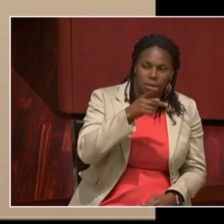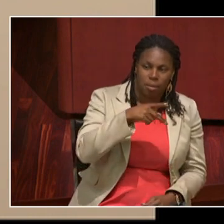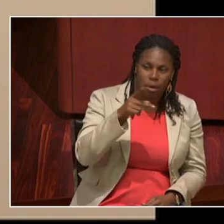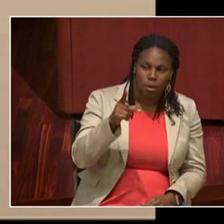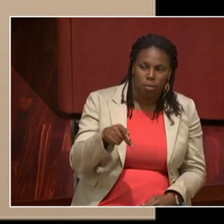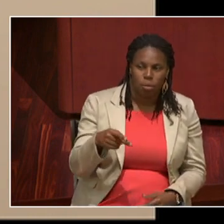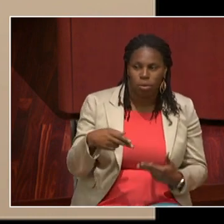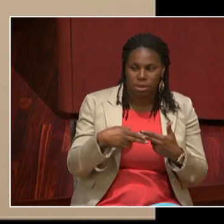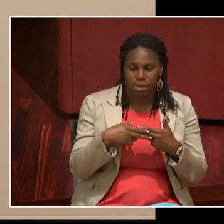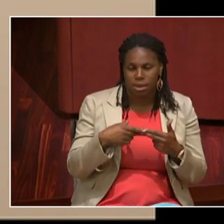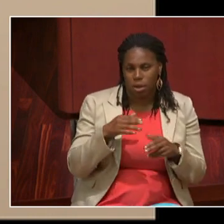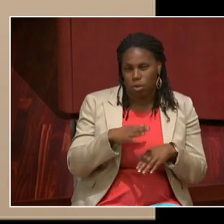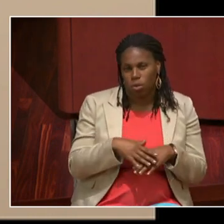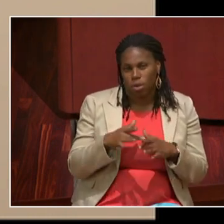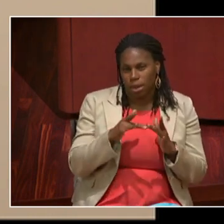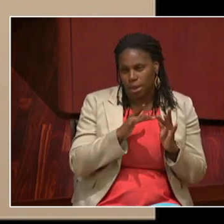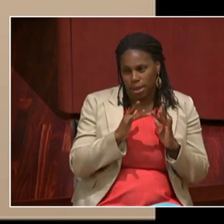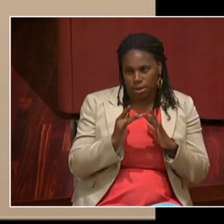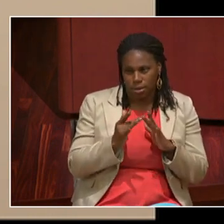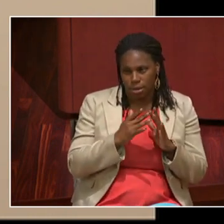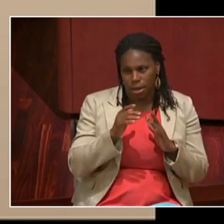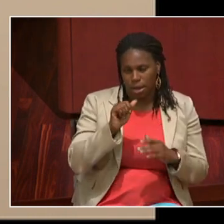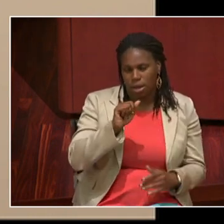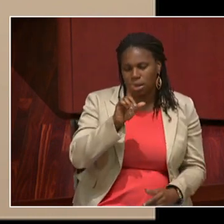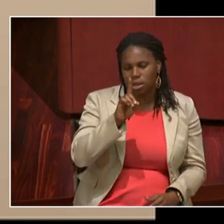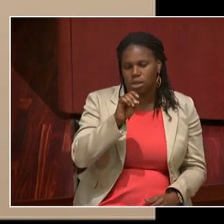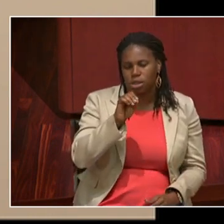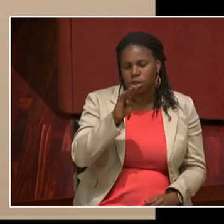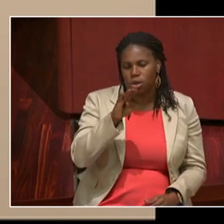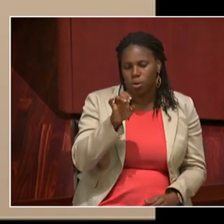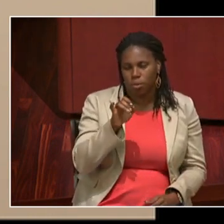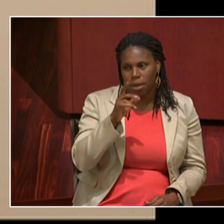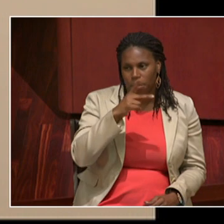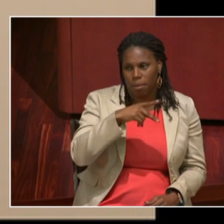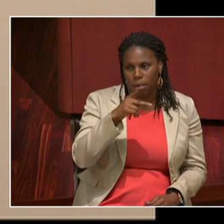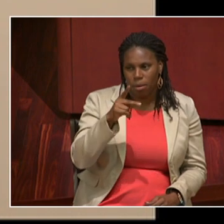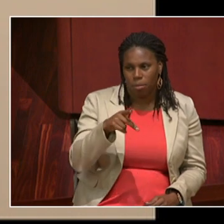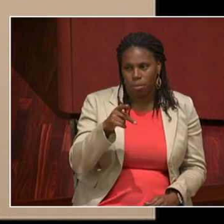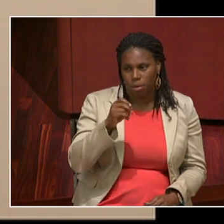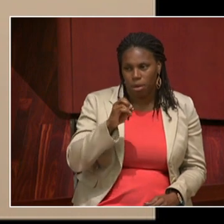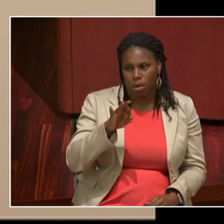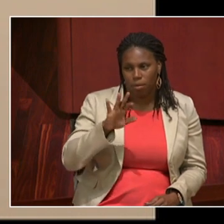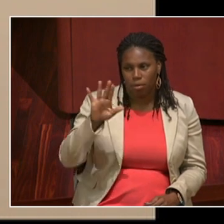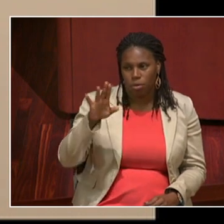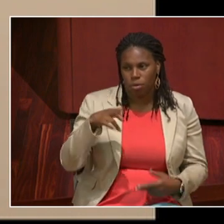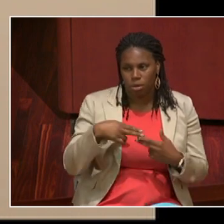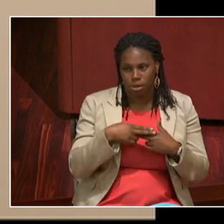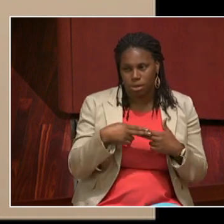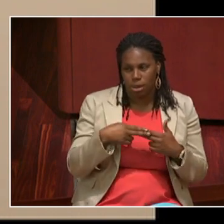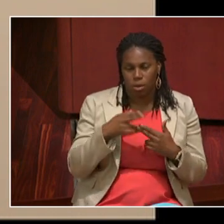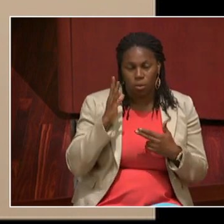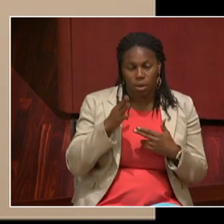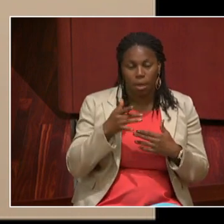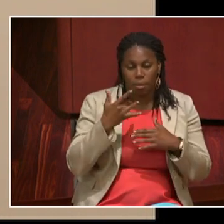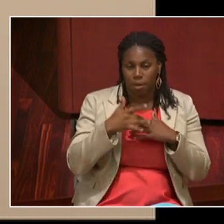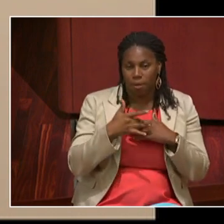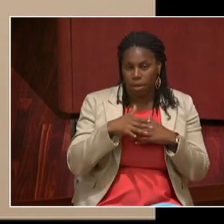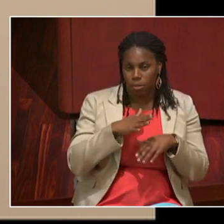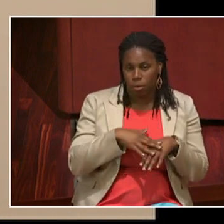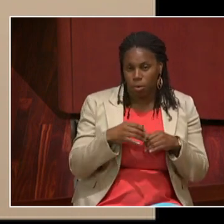internet. So if we took an Adobe PowerPoint version of your slides, would that be available